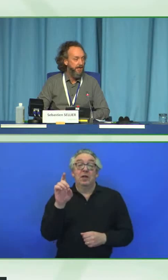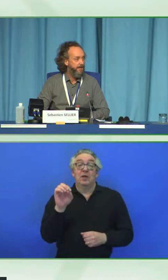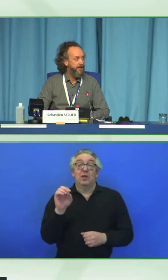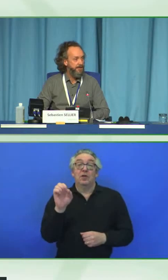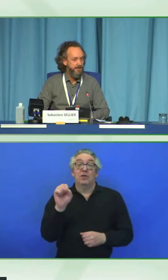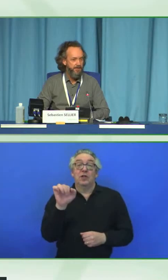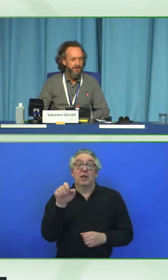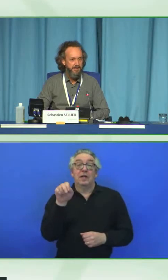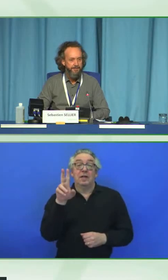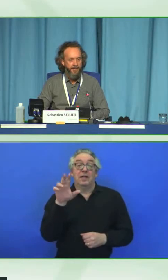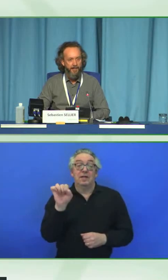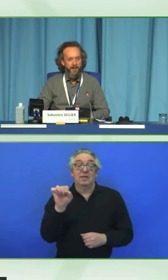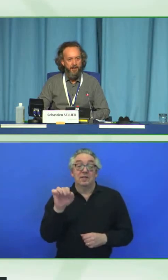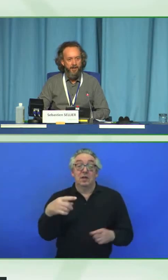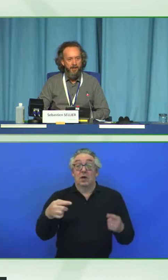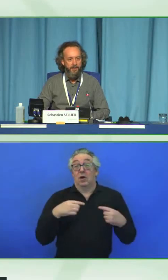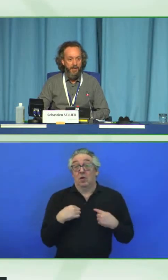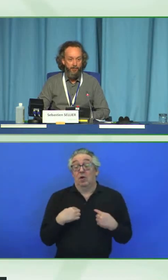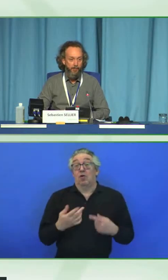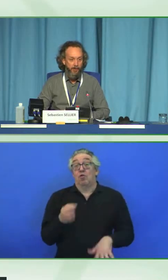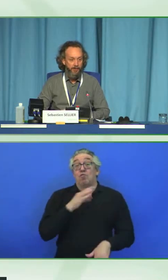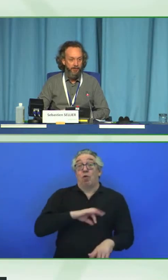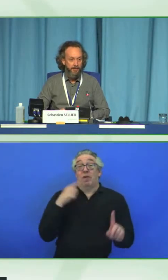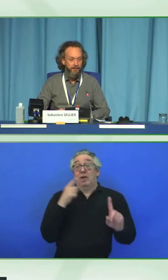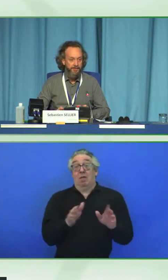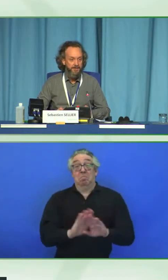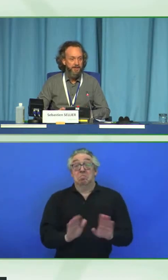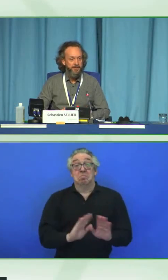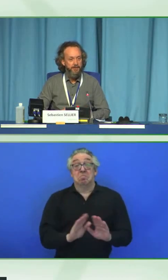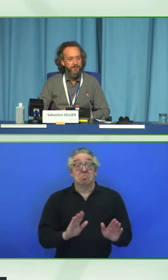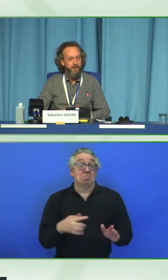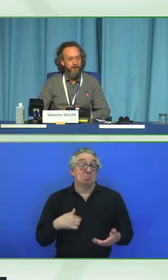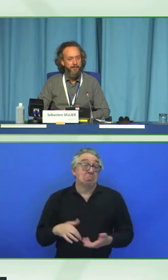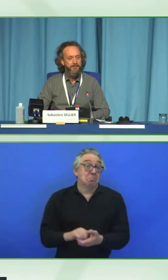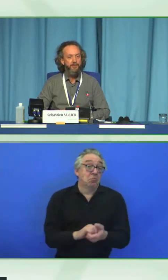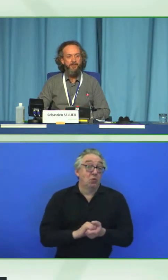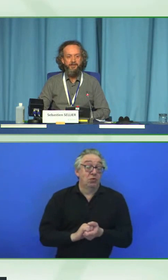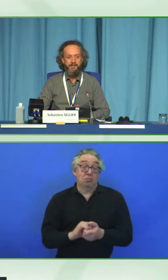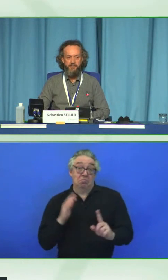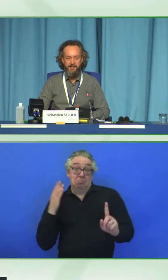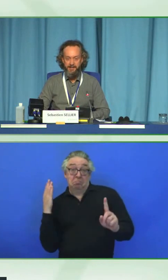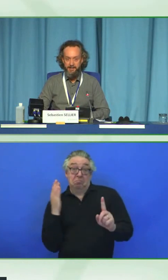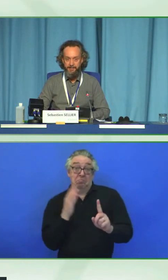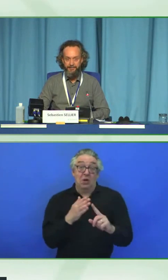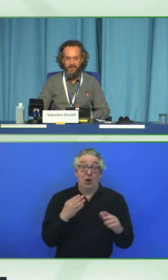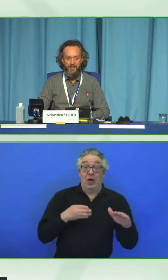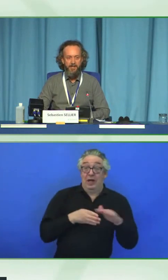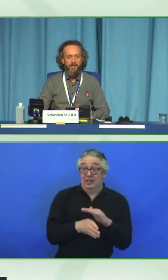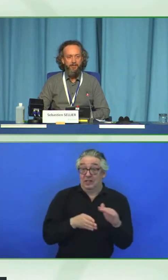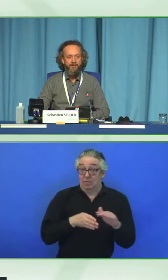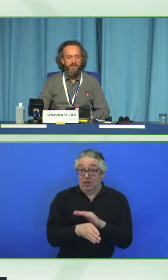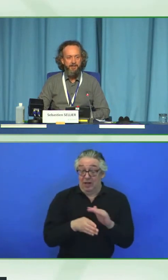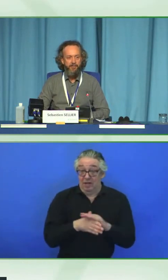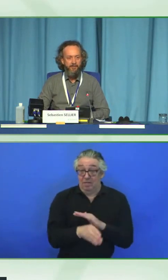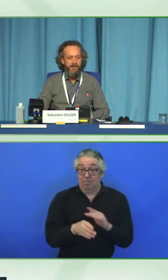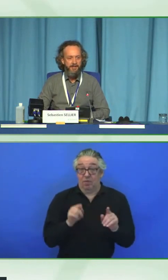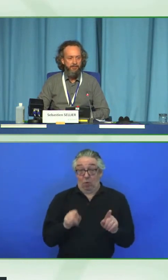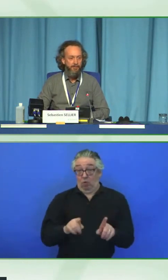universal design and accessibility. And we work on these features for persons with disabilities.